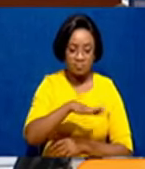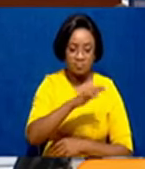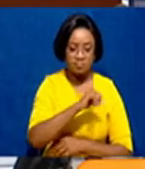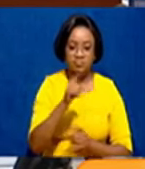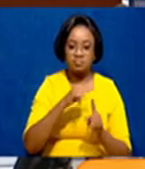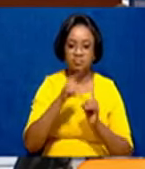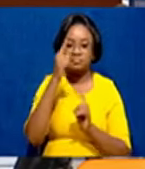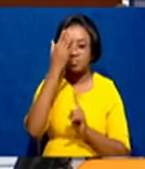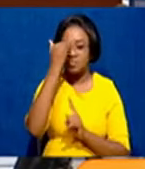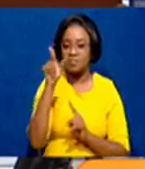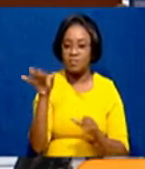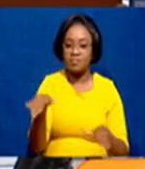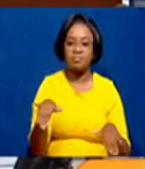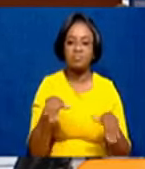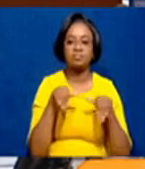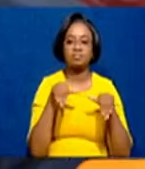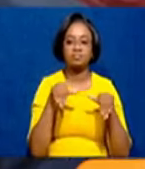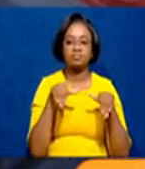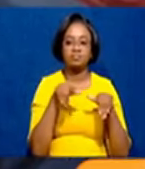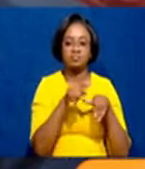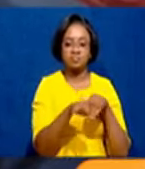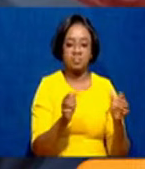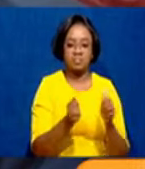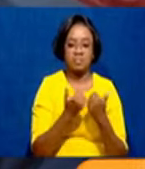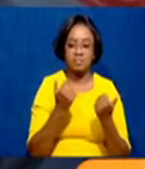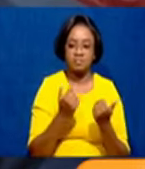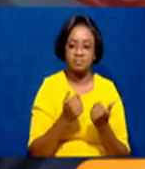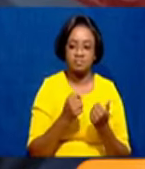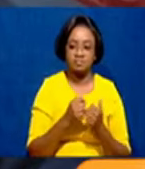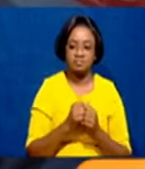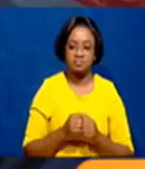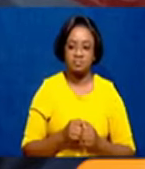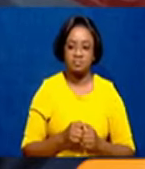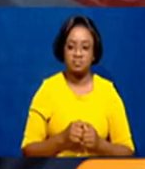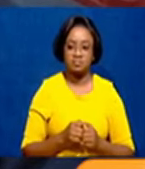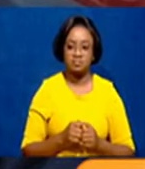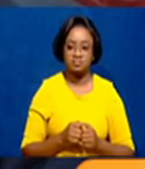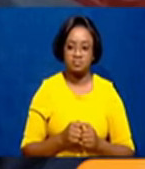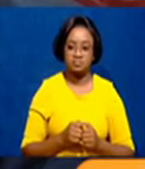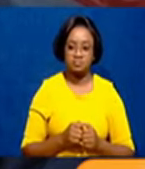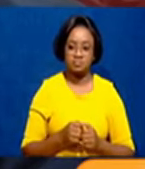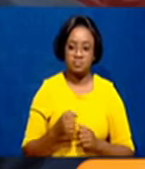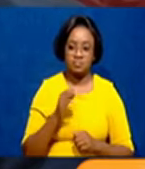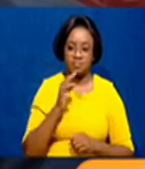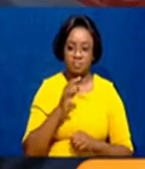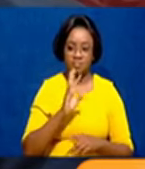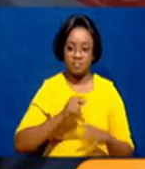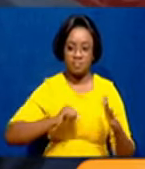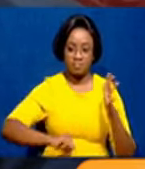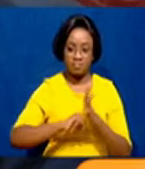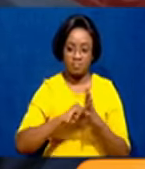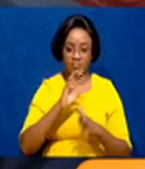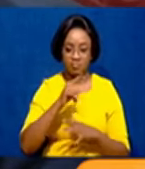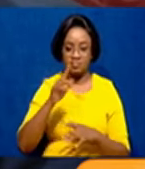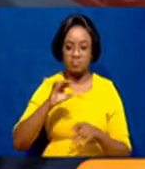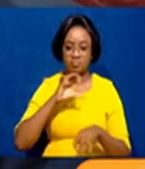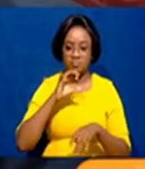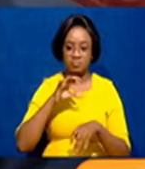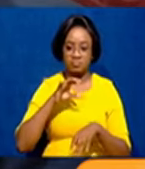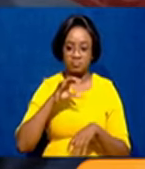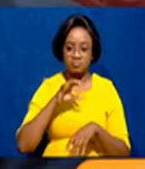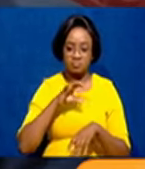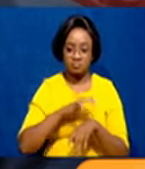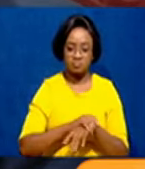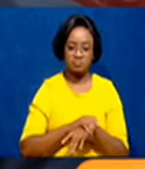would you wait for this to happen? With the support of this Honorable House seeking to increase our resources, both from a financial standpoint and also from a